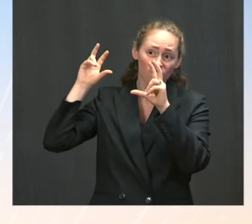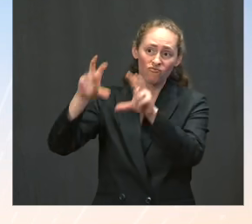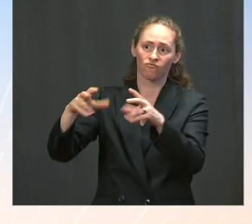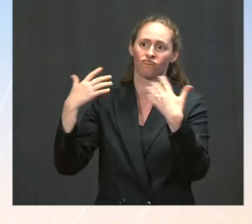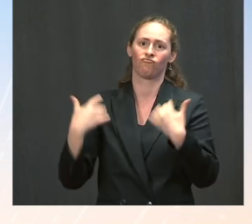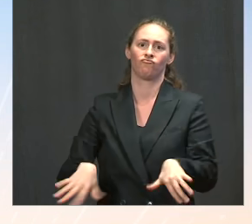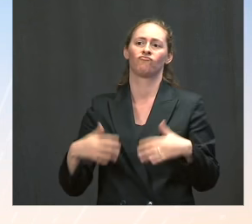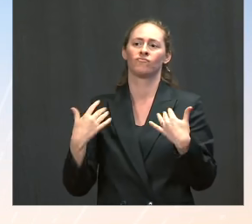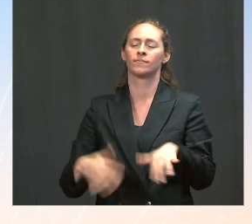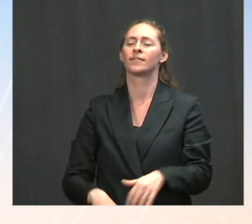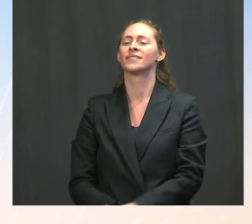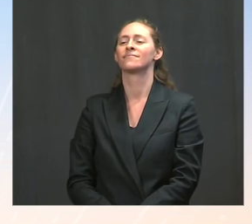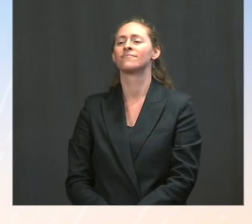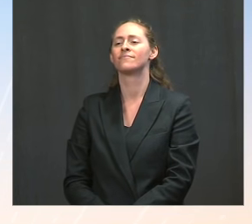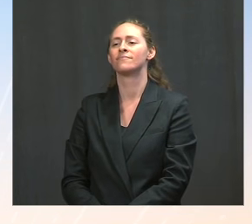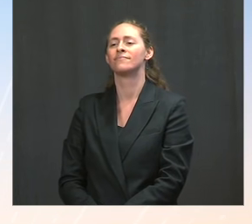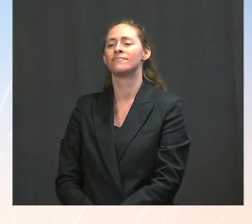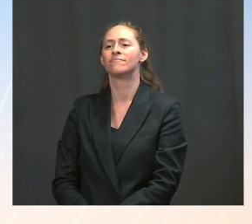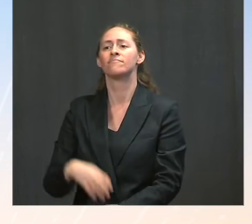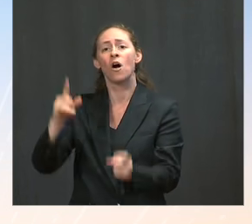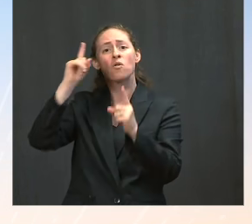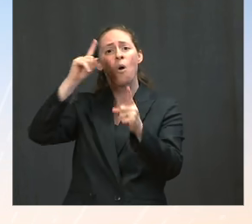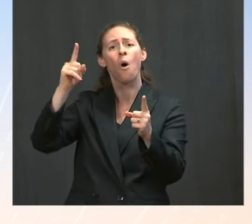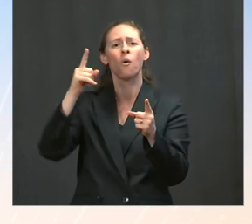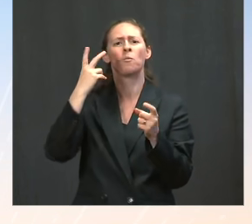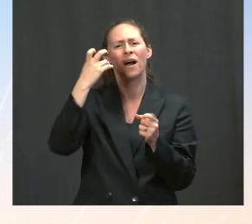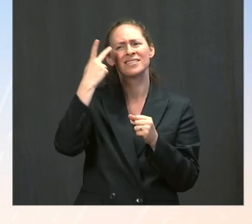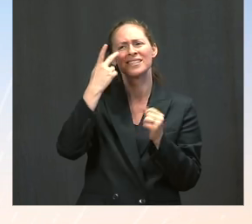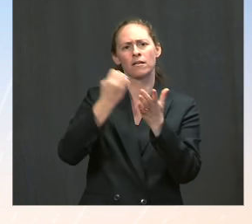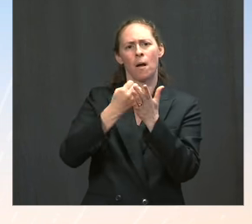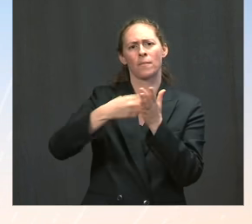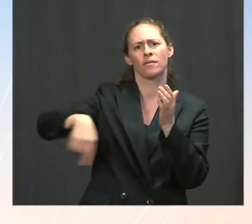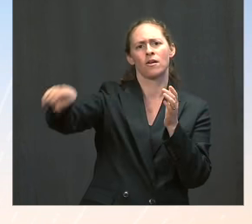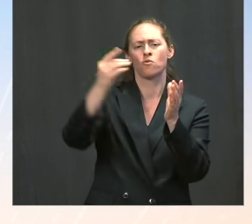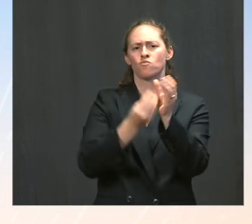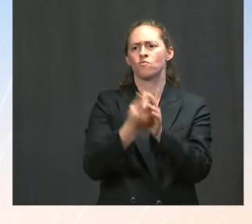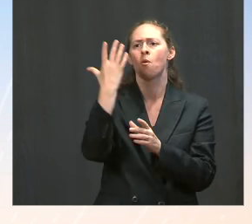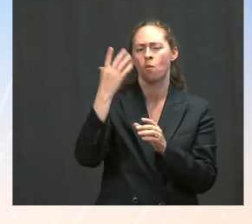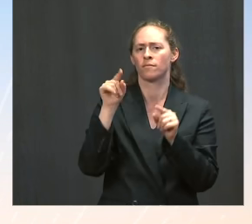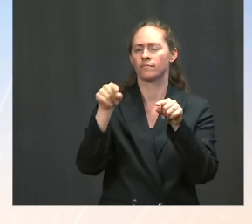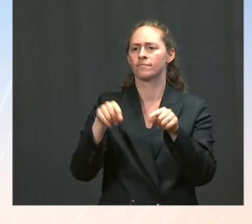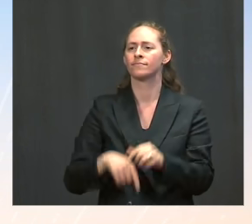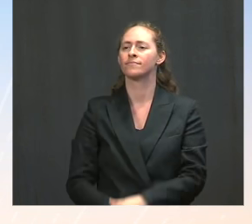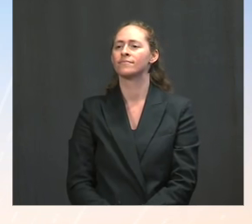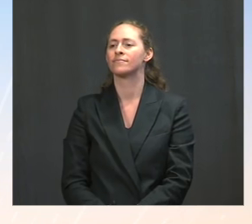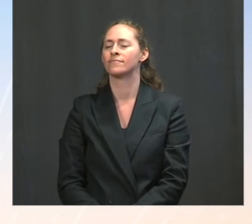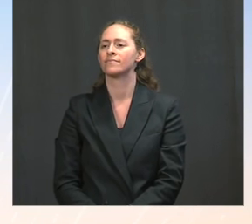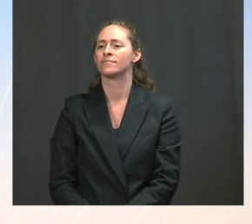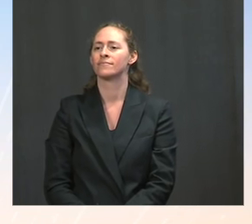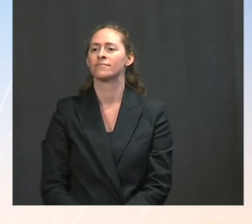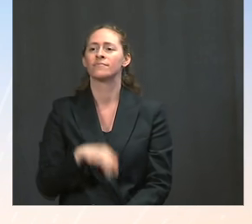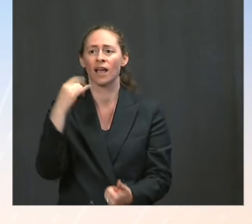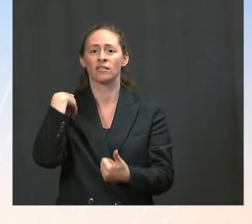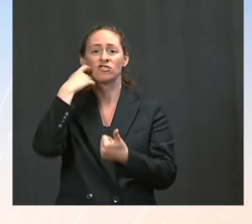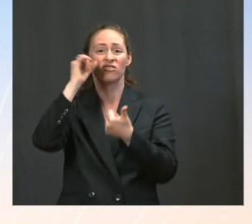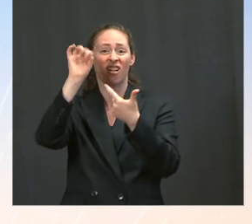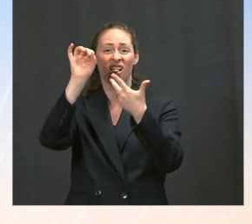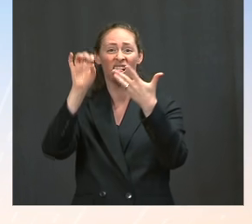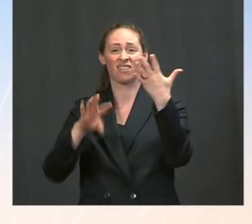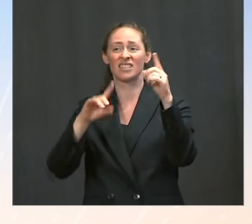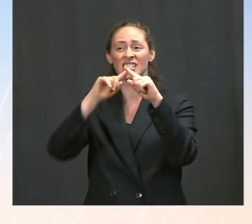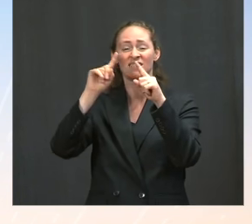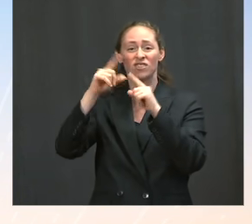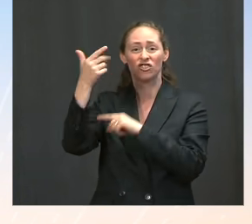grow. So these grants together reflect the values and priorities of President Biden's Build Back Better